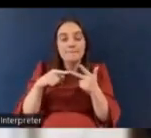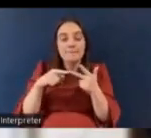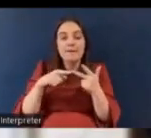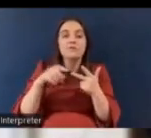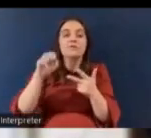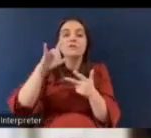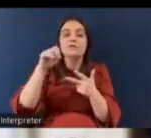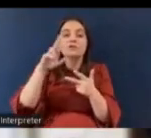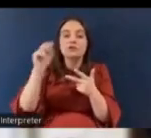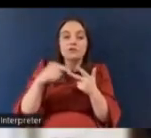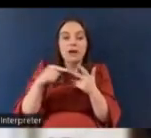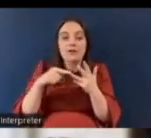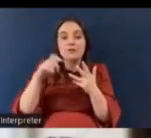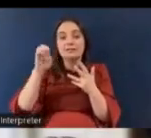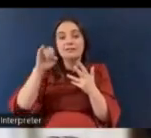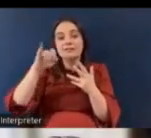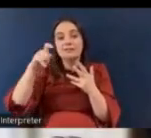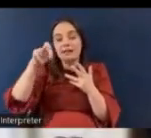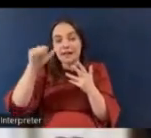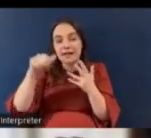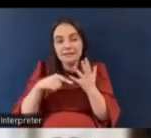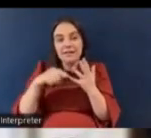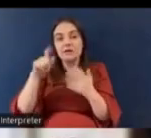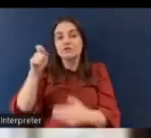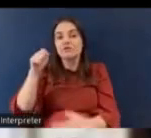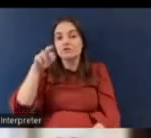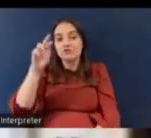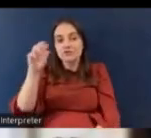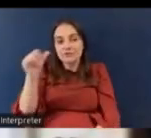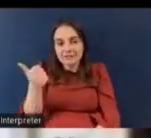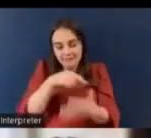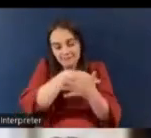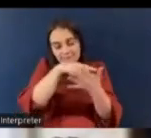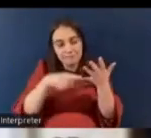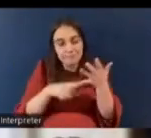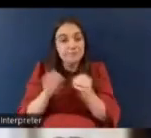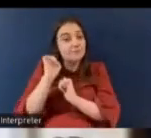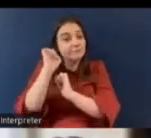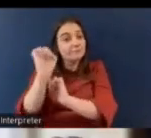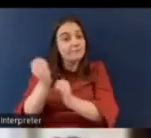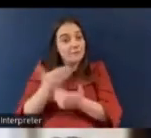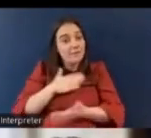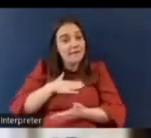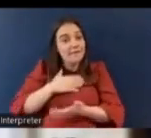Sinaida, Susan, and Teresa. If your group's representative wants to feedback.